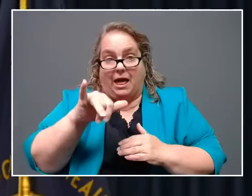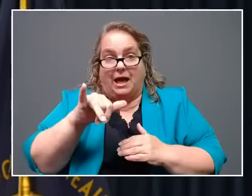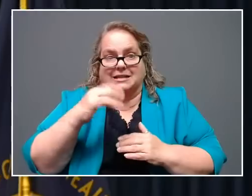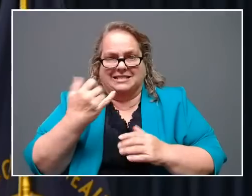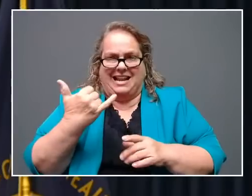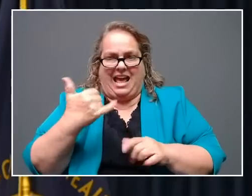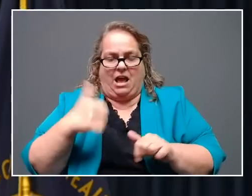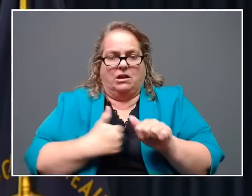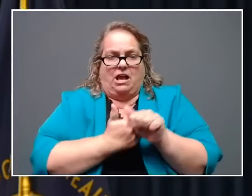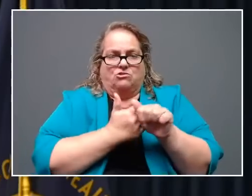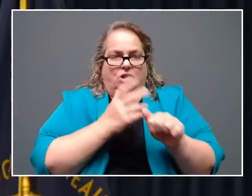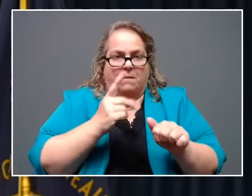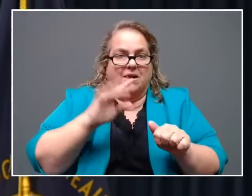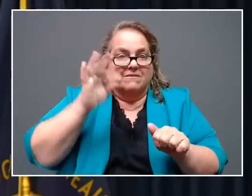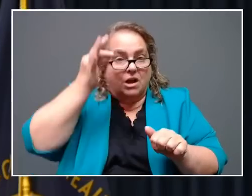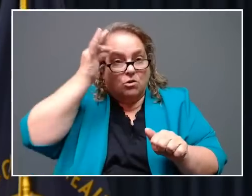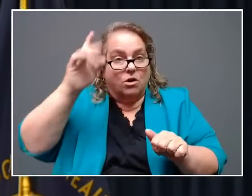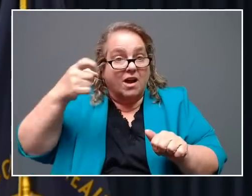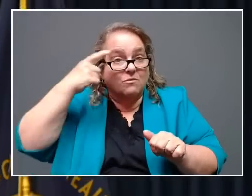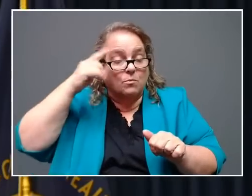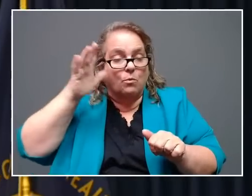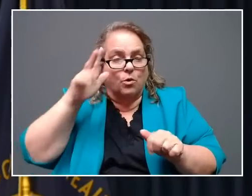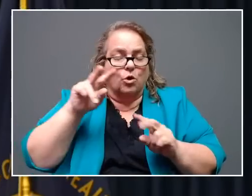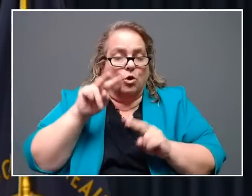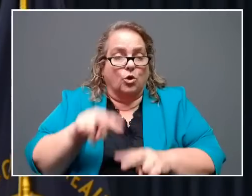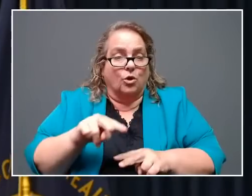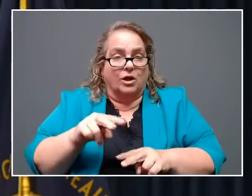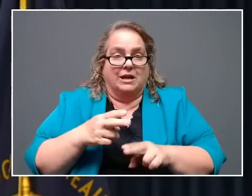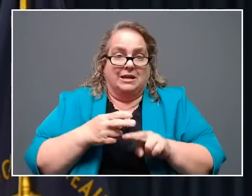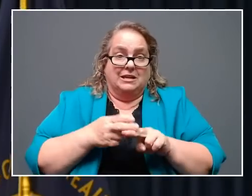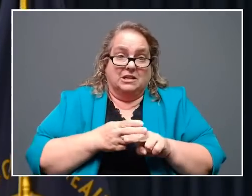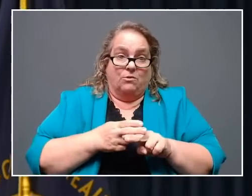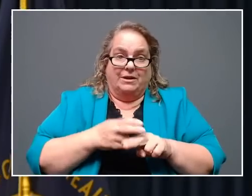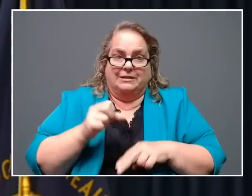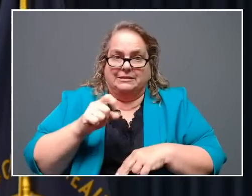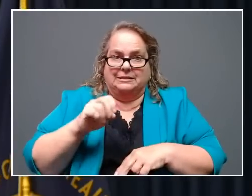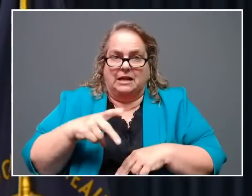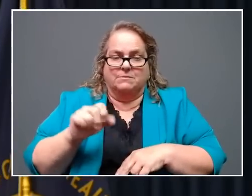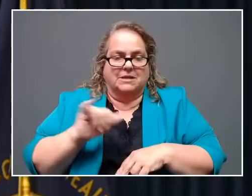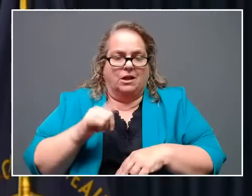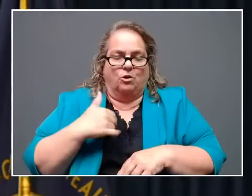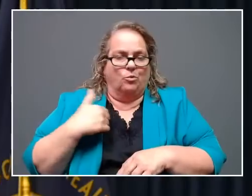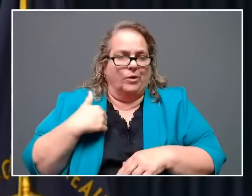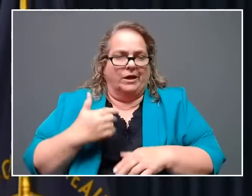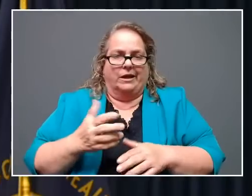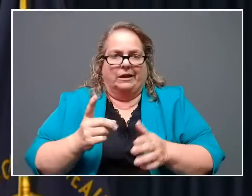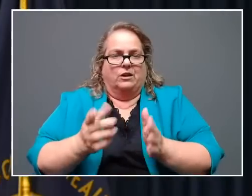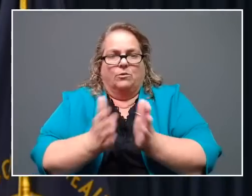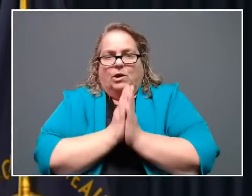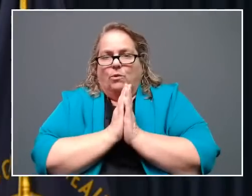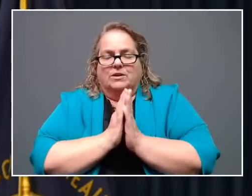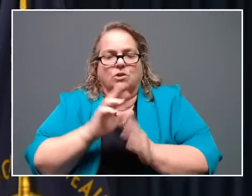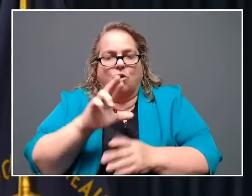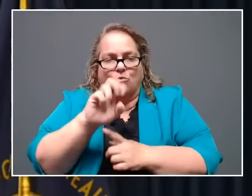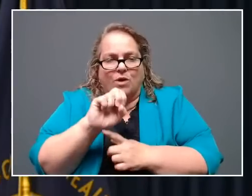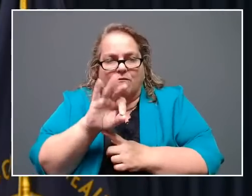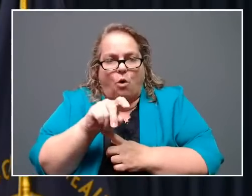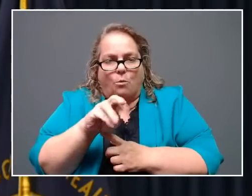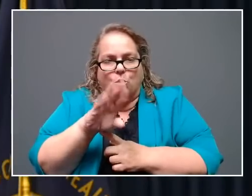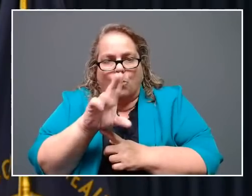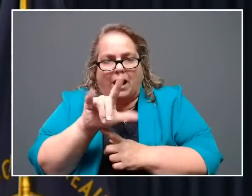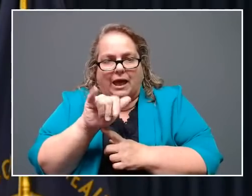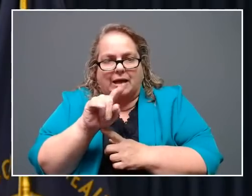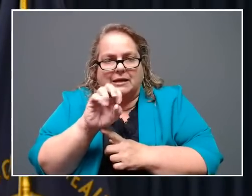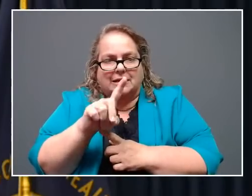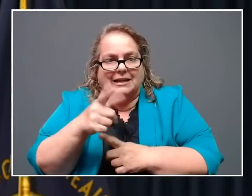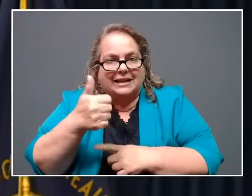federal government will look at temporary steps like we requested on reformulated gas or others, maybe